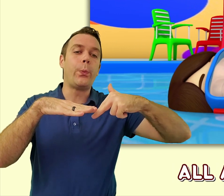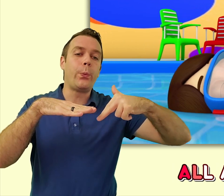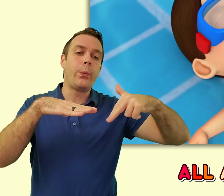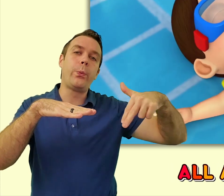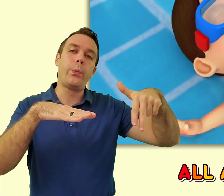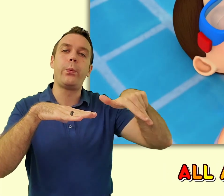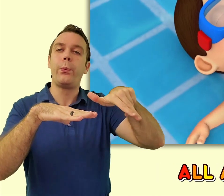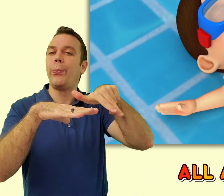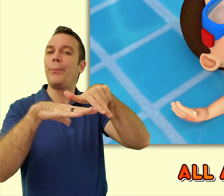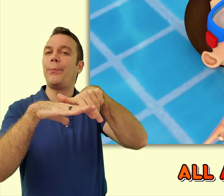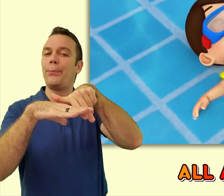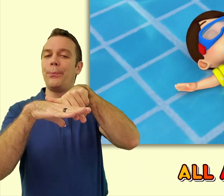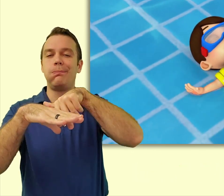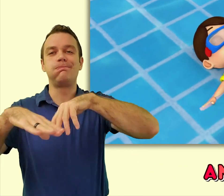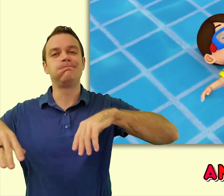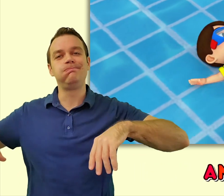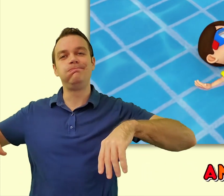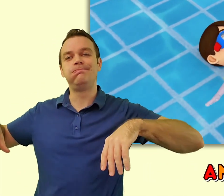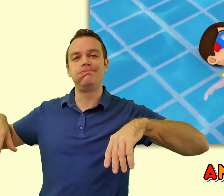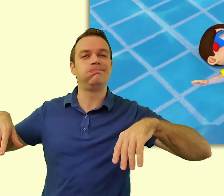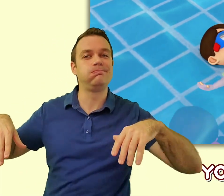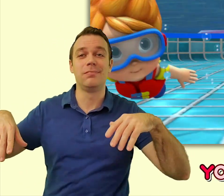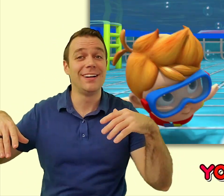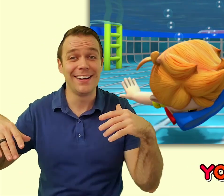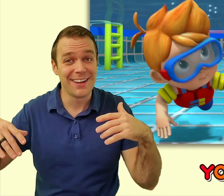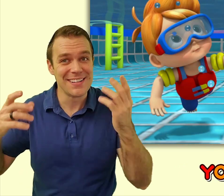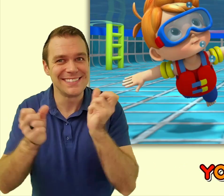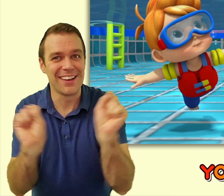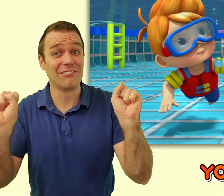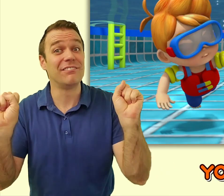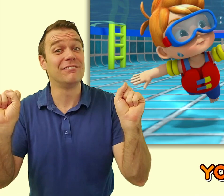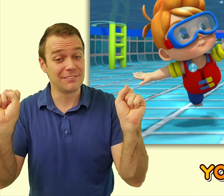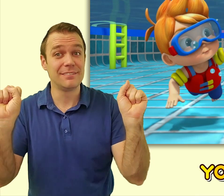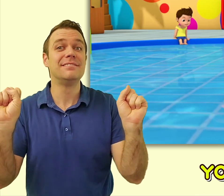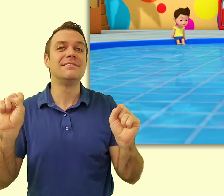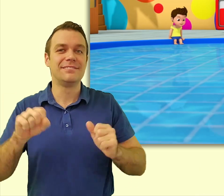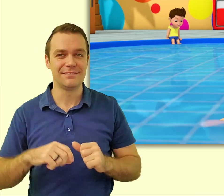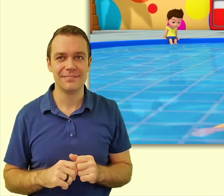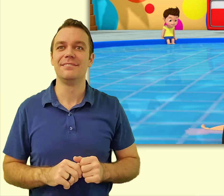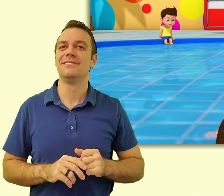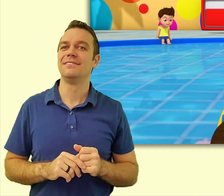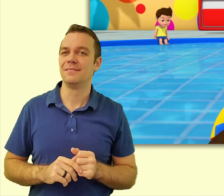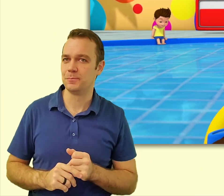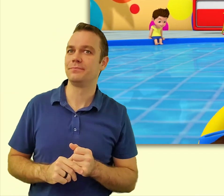pool, all about the place. And best of all, you will be safe.